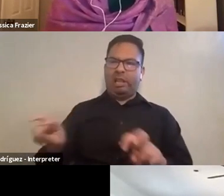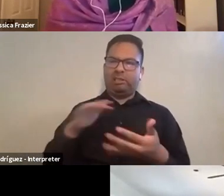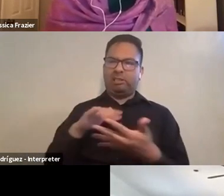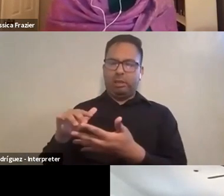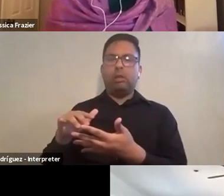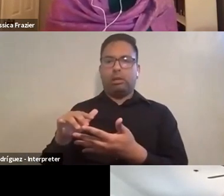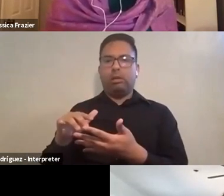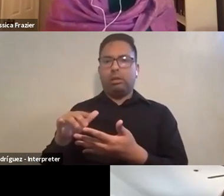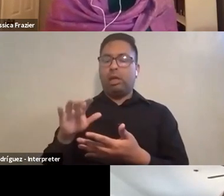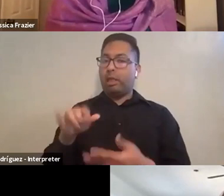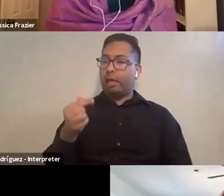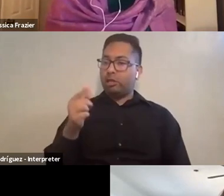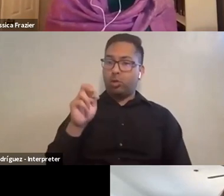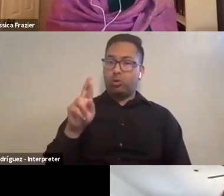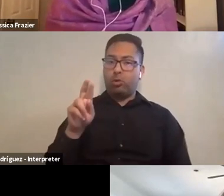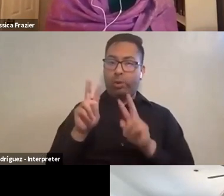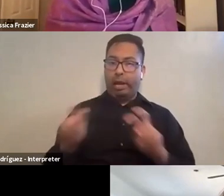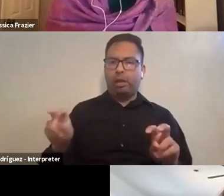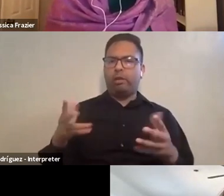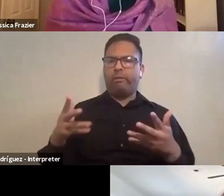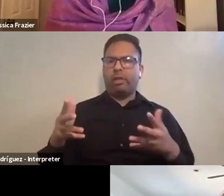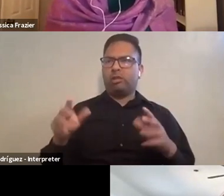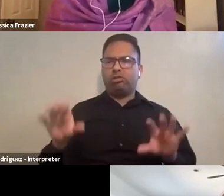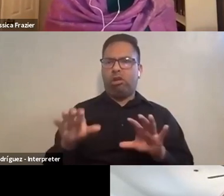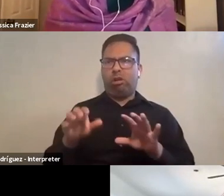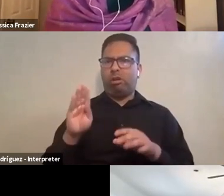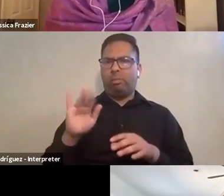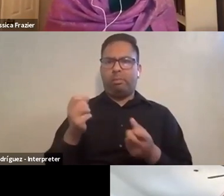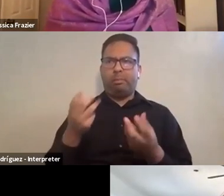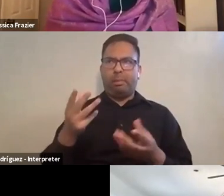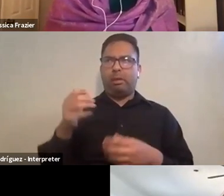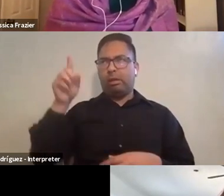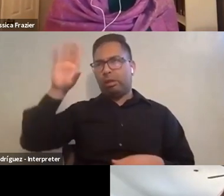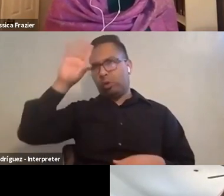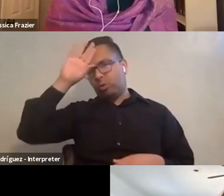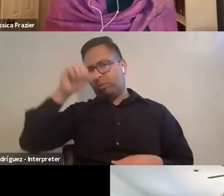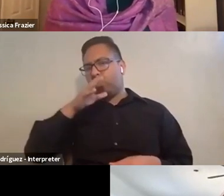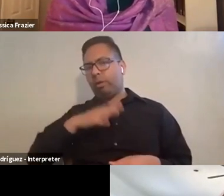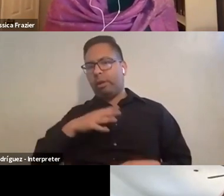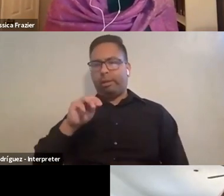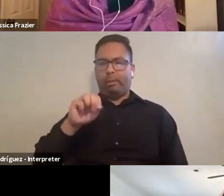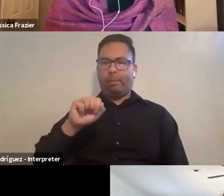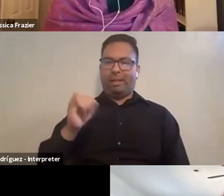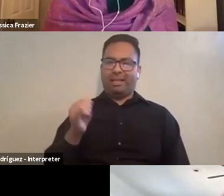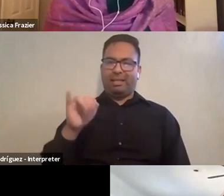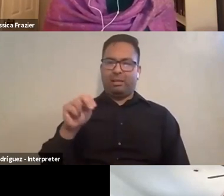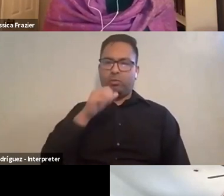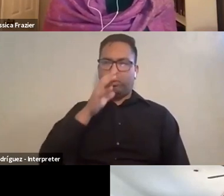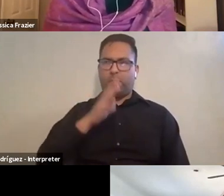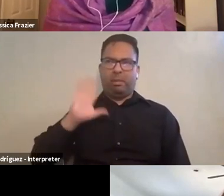gender analysis has been made by a number of Cuban women, the Mahin women in the 90s and so forth. But